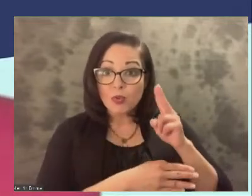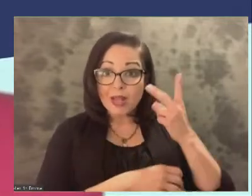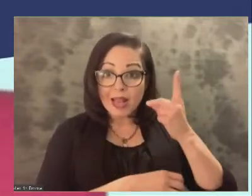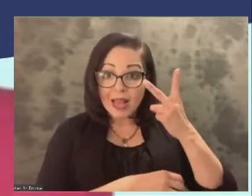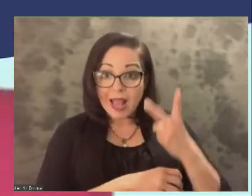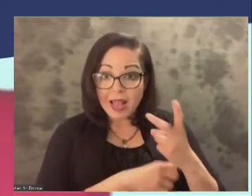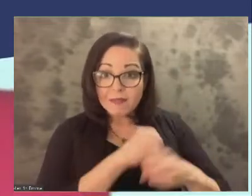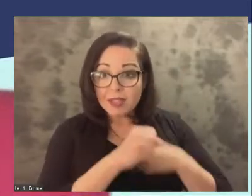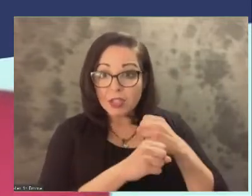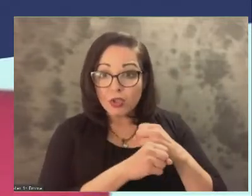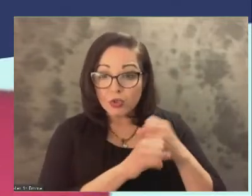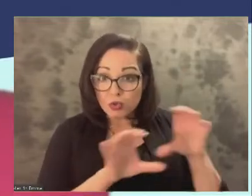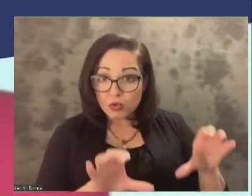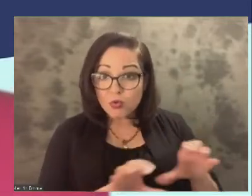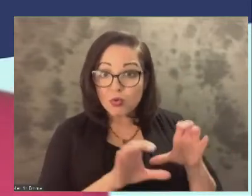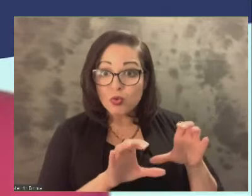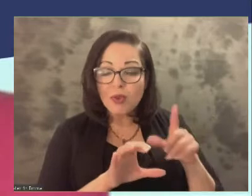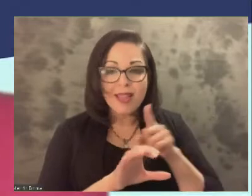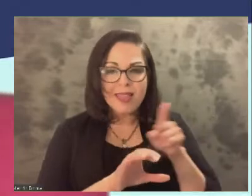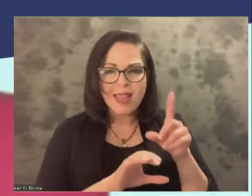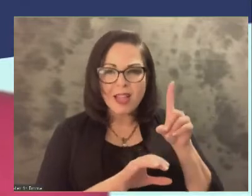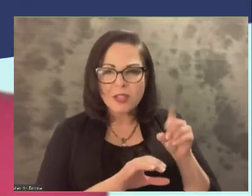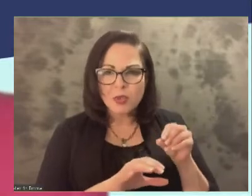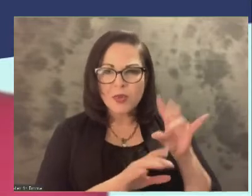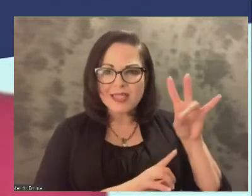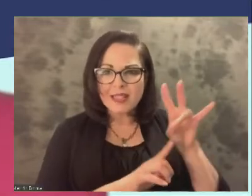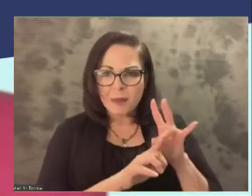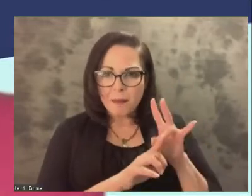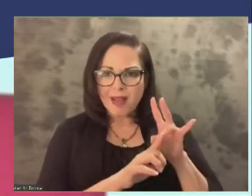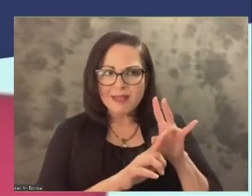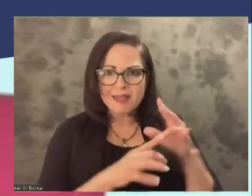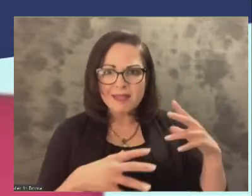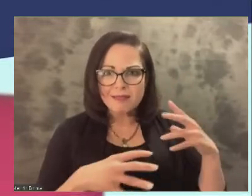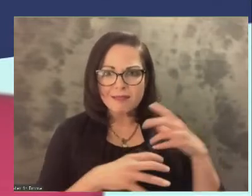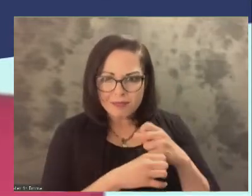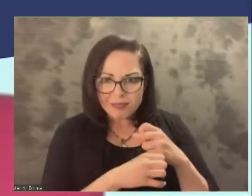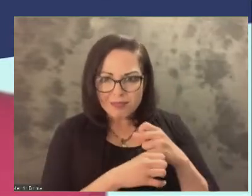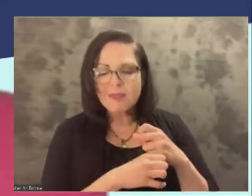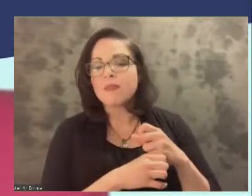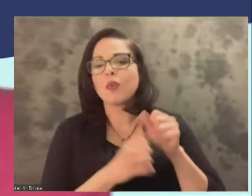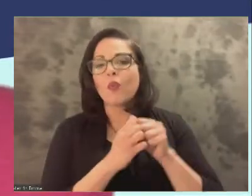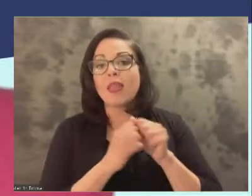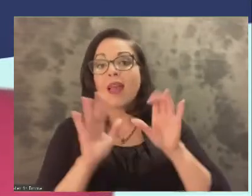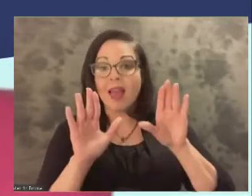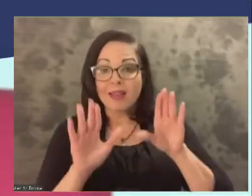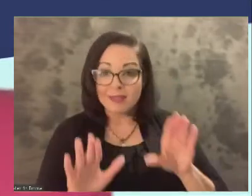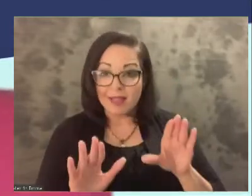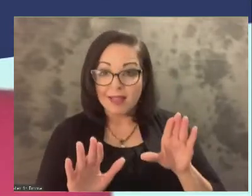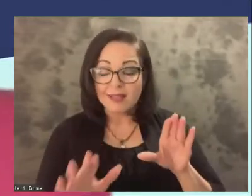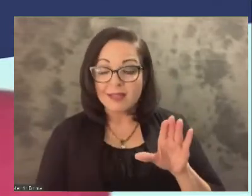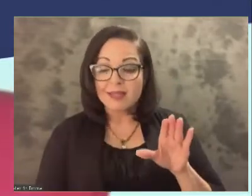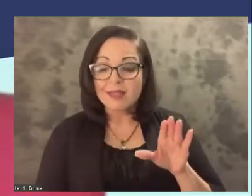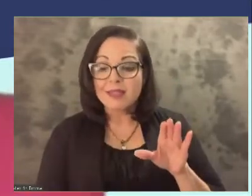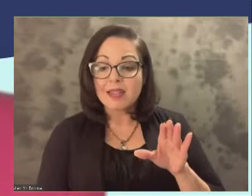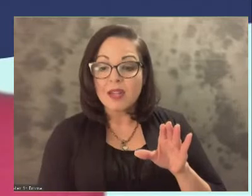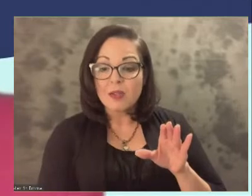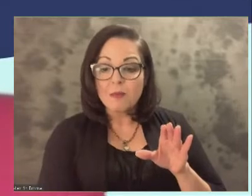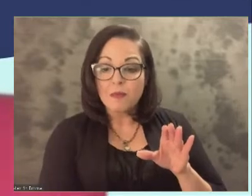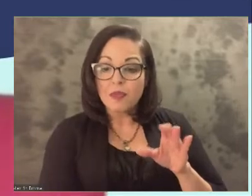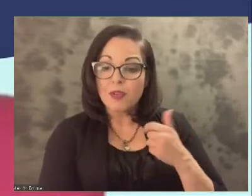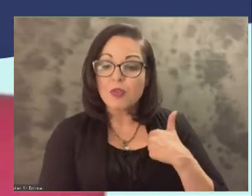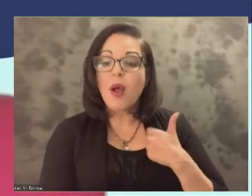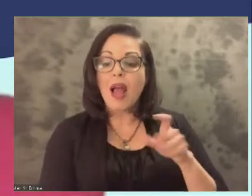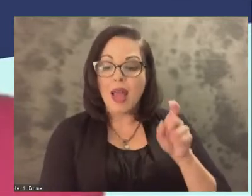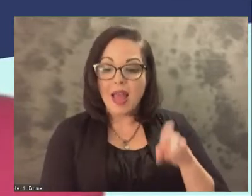do. And they did it in 7 months, as you mentioned, with excellence. So I have to